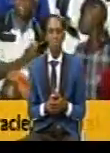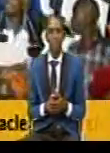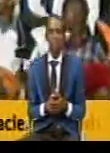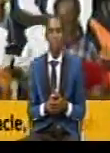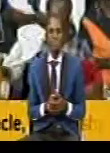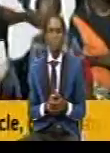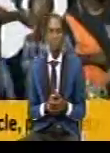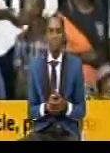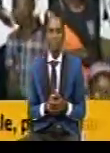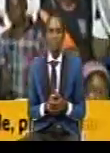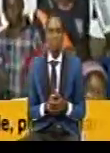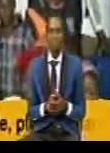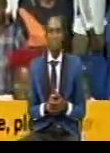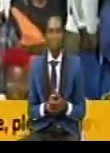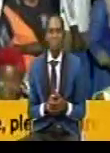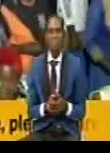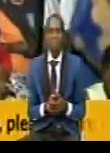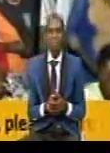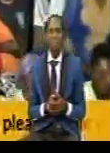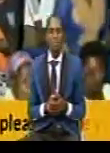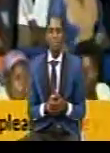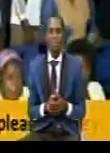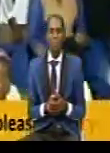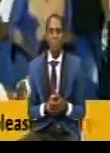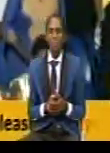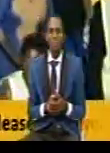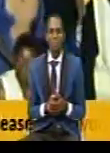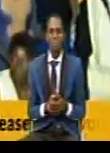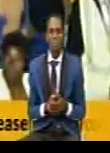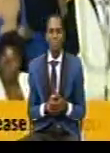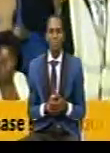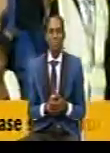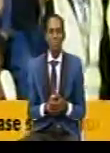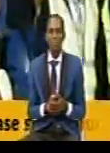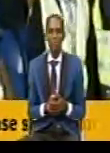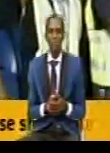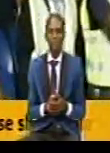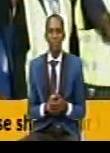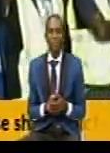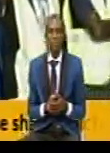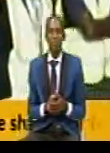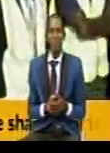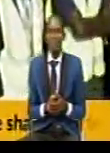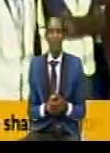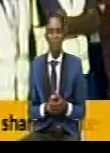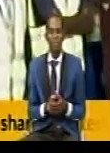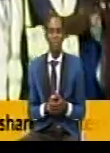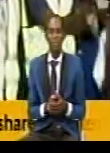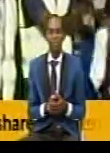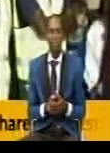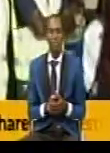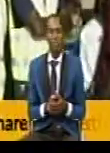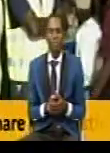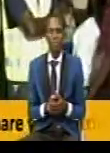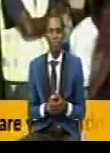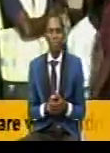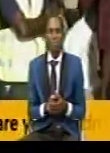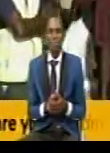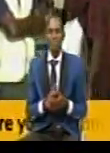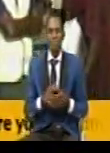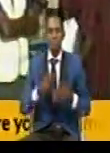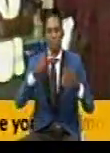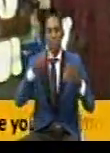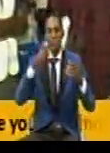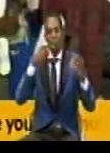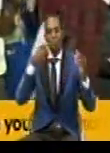Let's listen now. Let's listen now. Stop your singing there first. When they give their testimony,